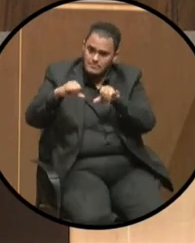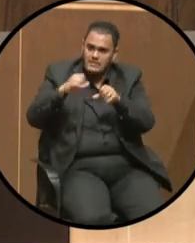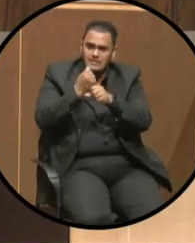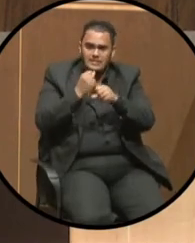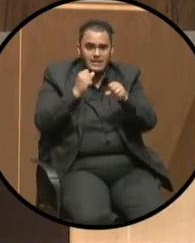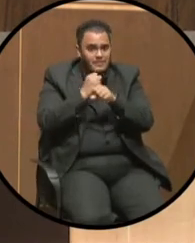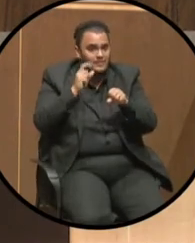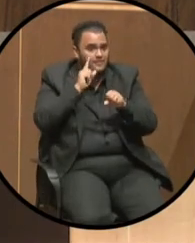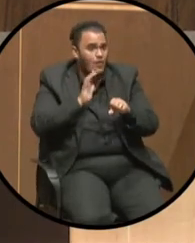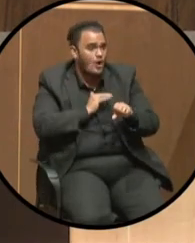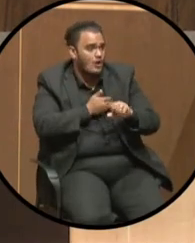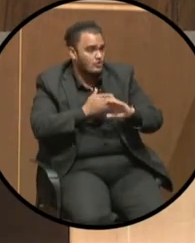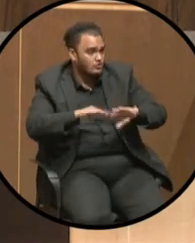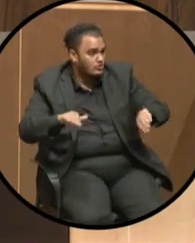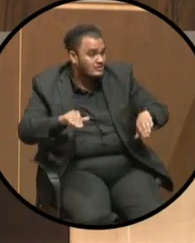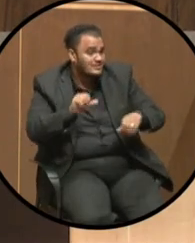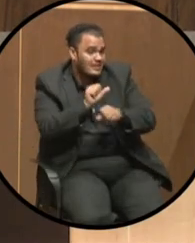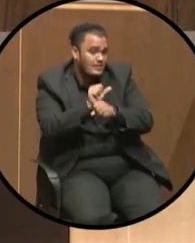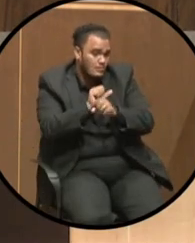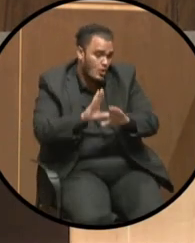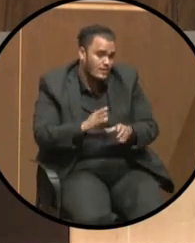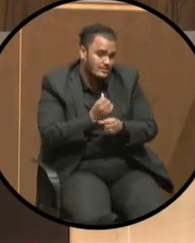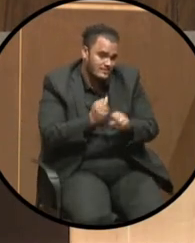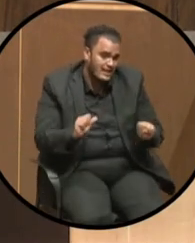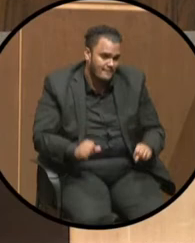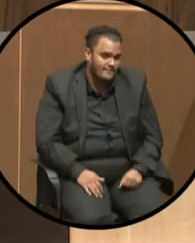and employees safe.